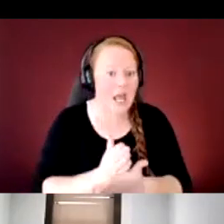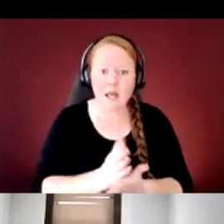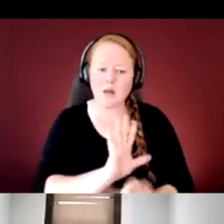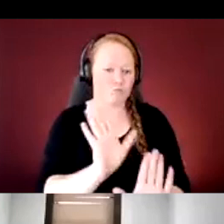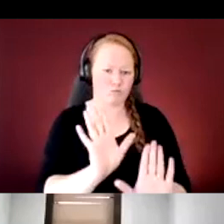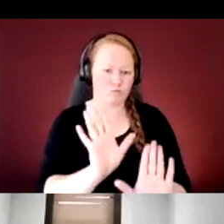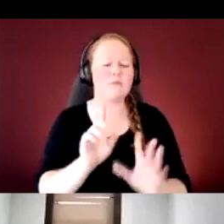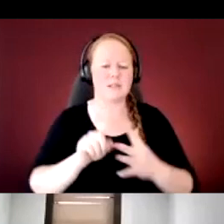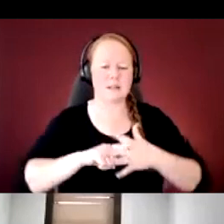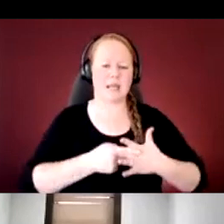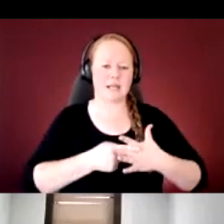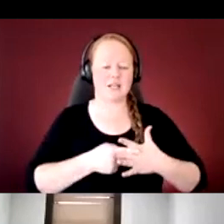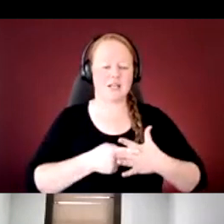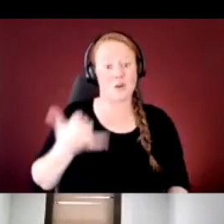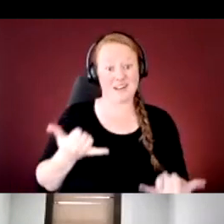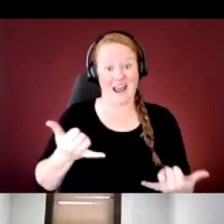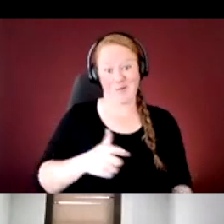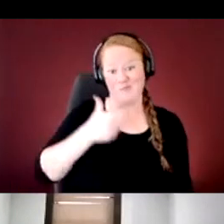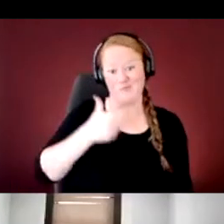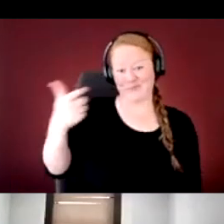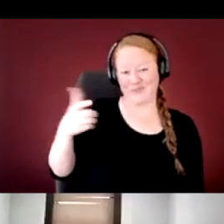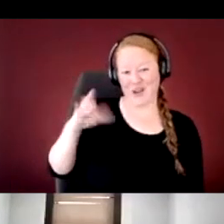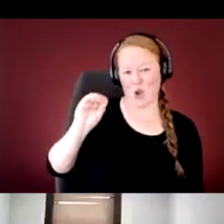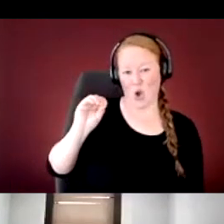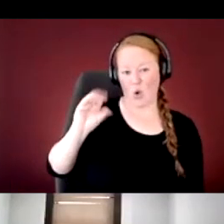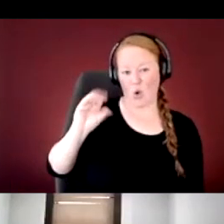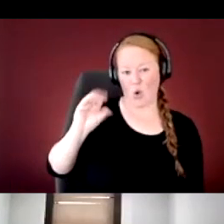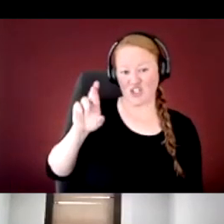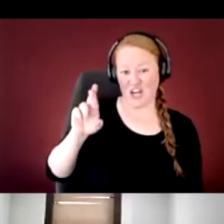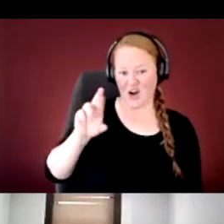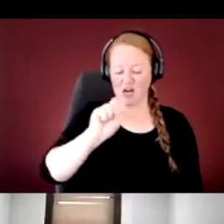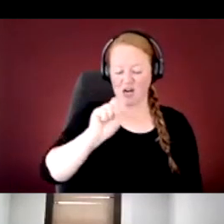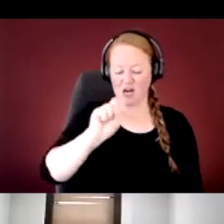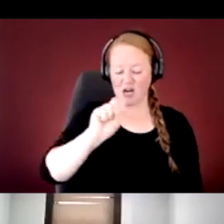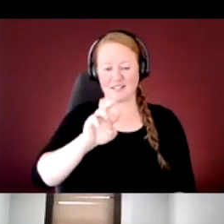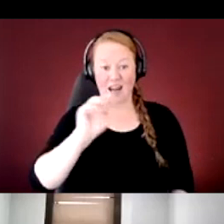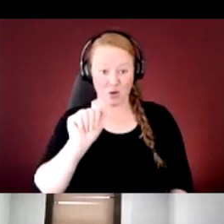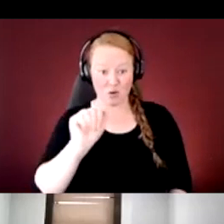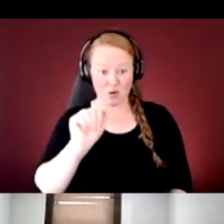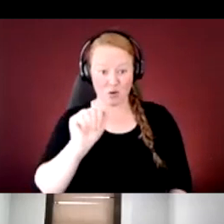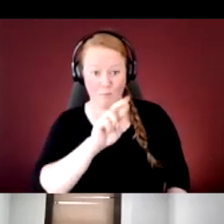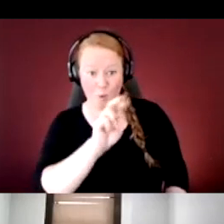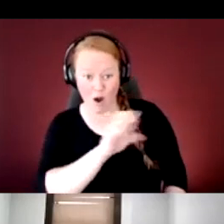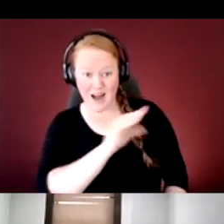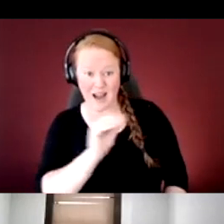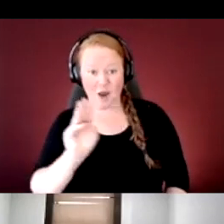I'll pass it to my wonderful co-chairs, Sandra Moore and Wally Seward.